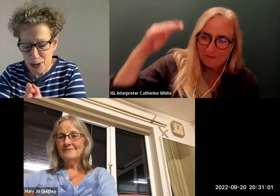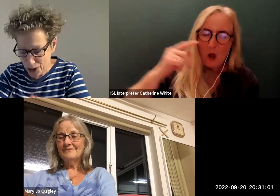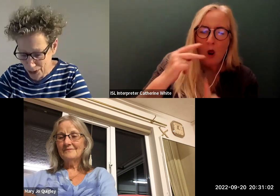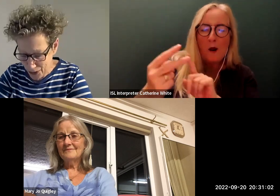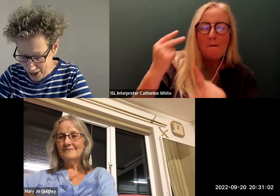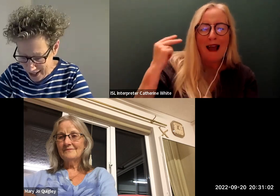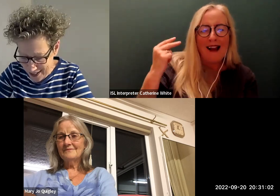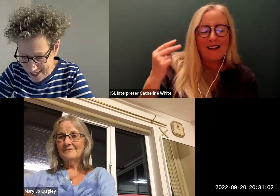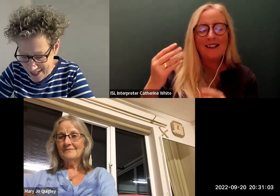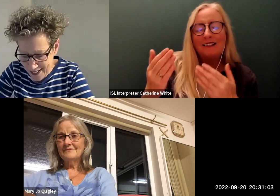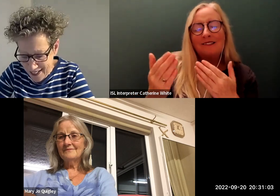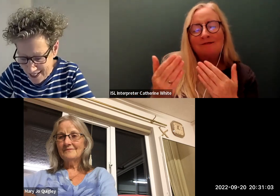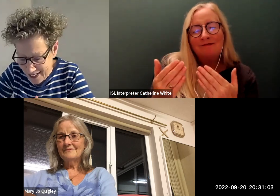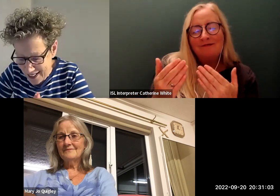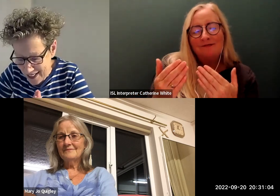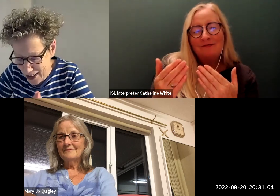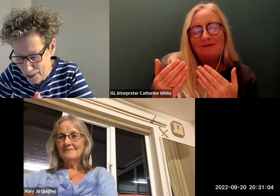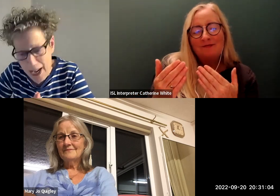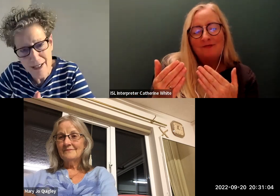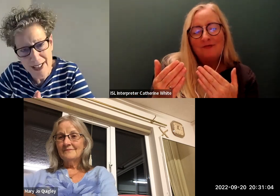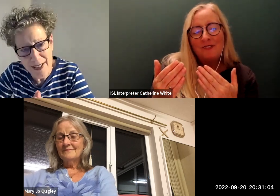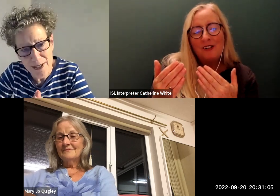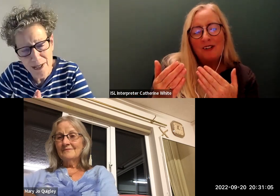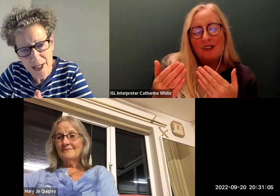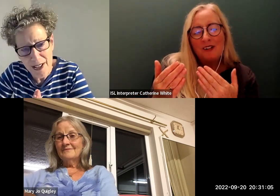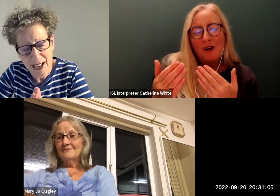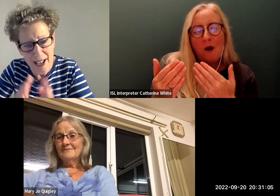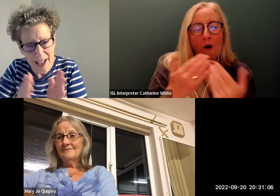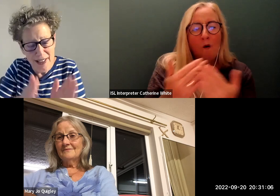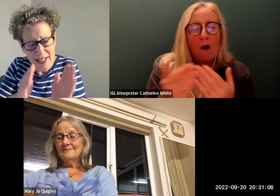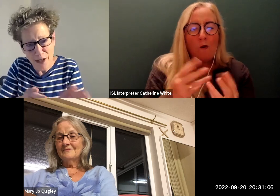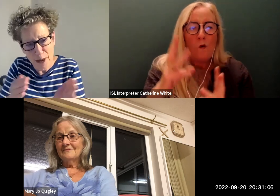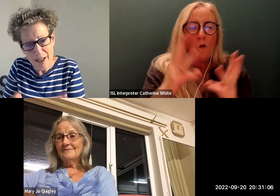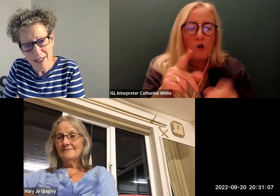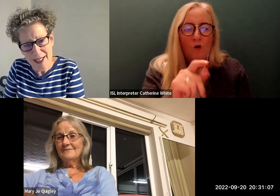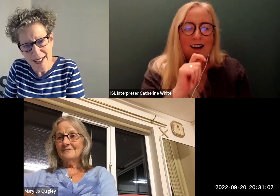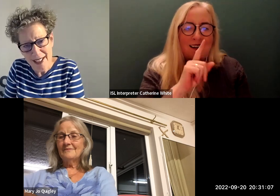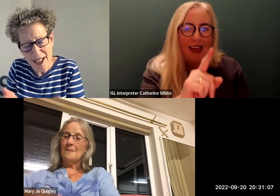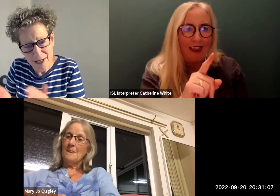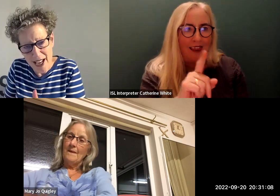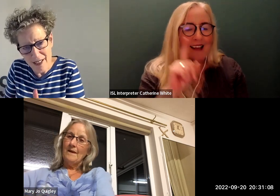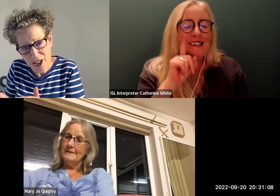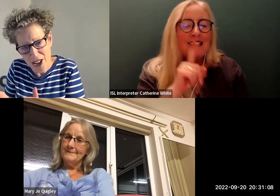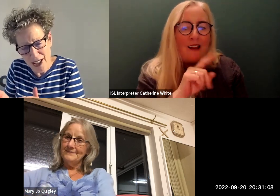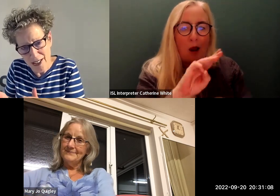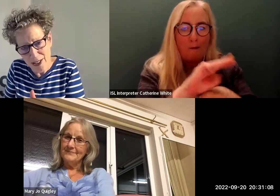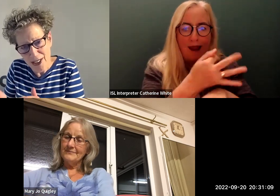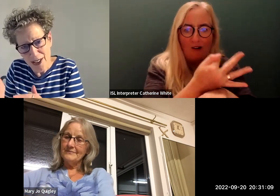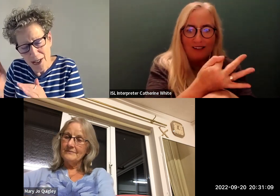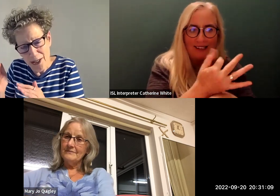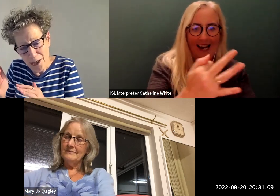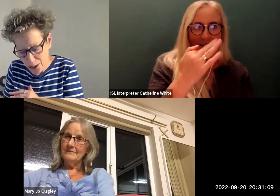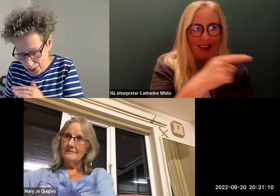what would you advise the parents of either deaf parents of a hearing